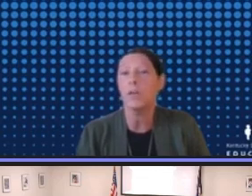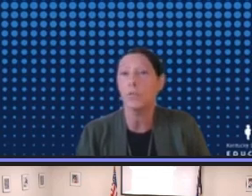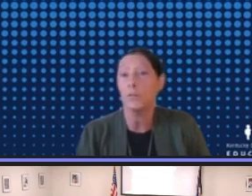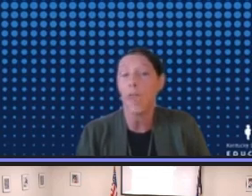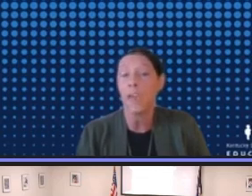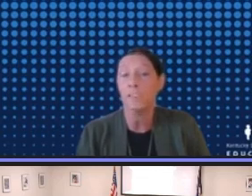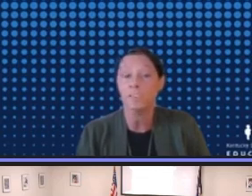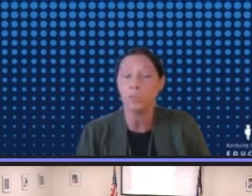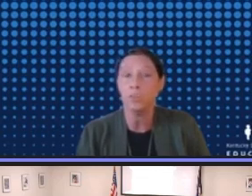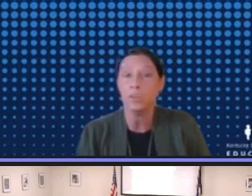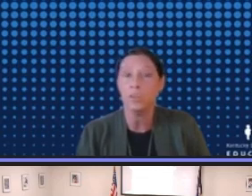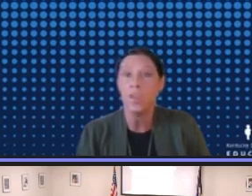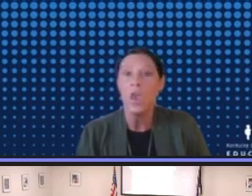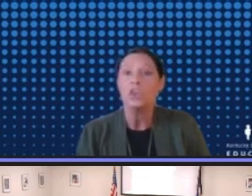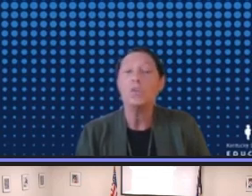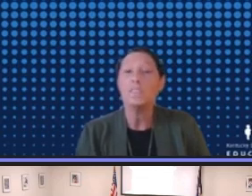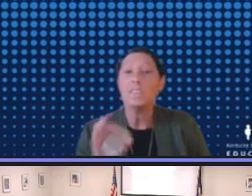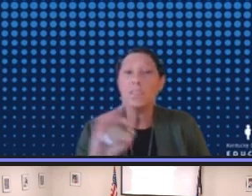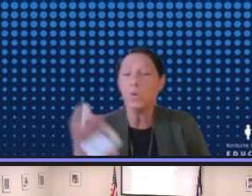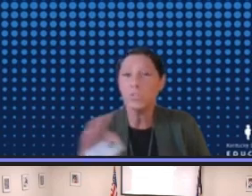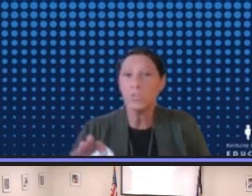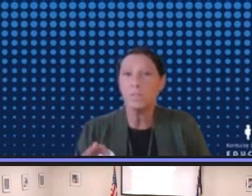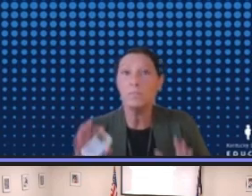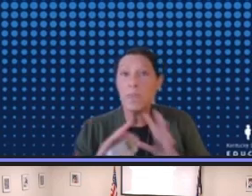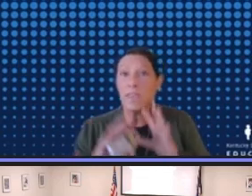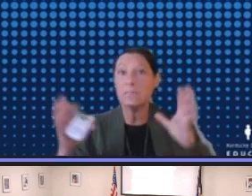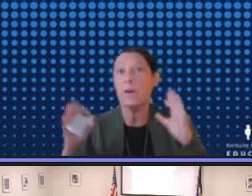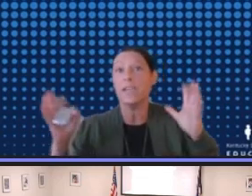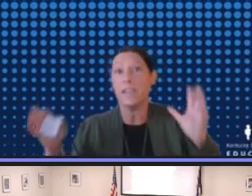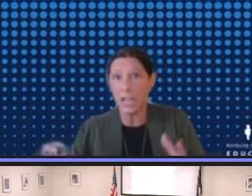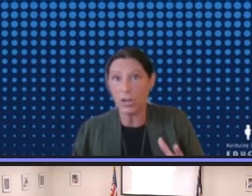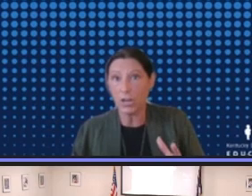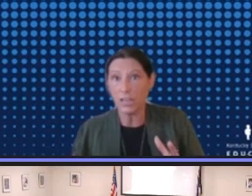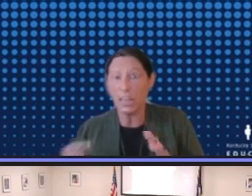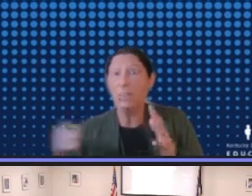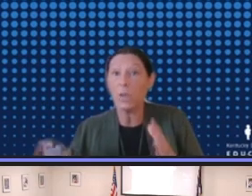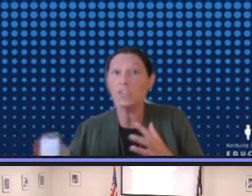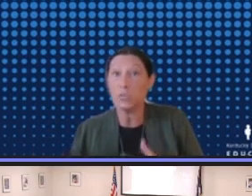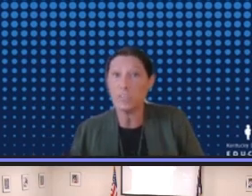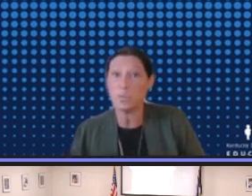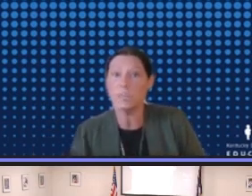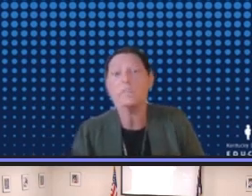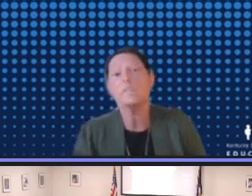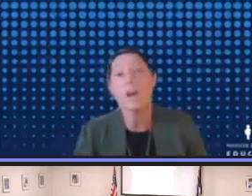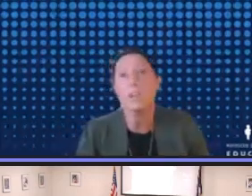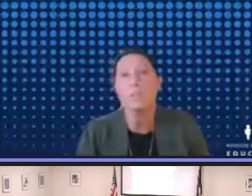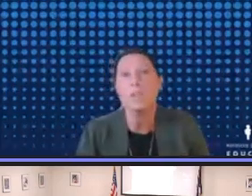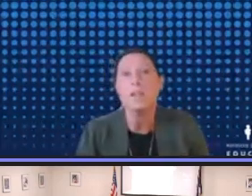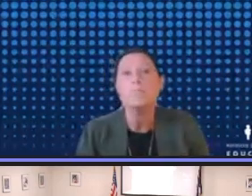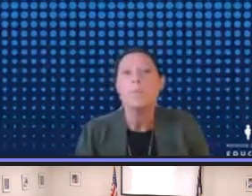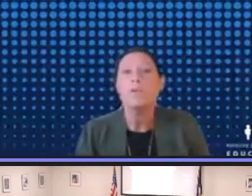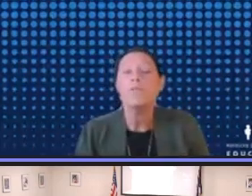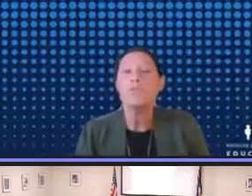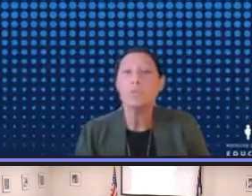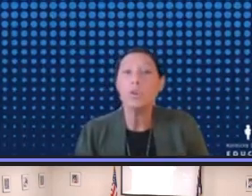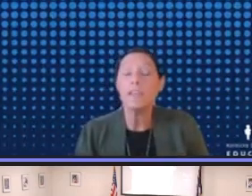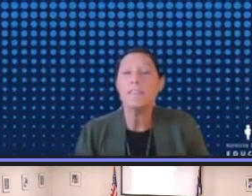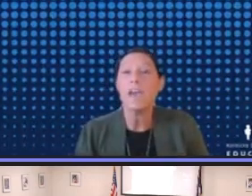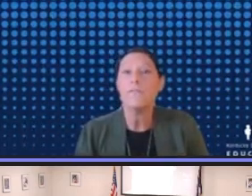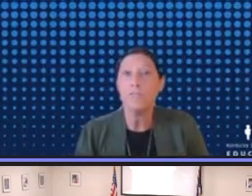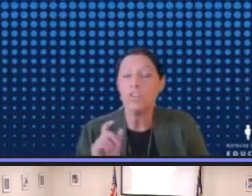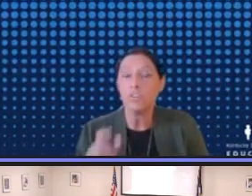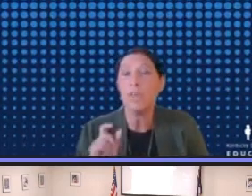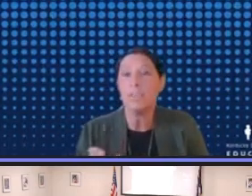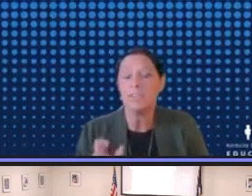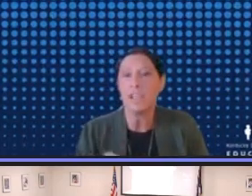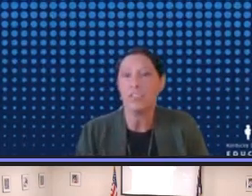in OTL for the past 2 years, you can see those are the big bucket areas that we address within the document. But if you look